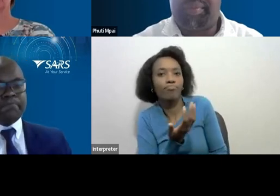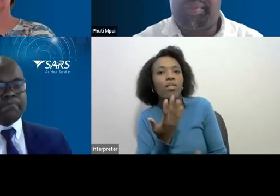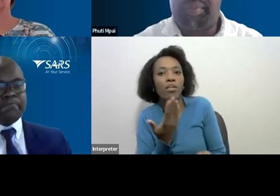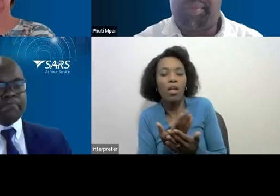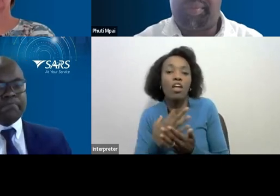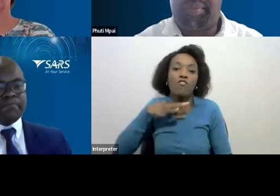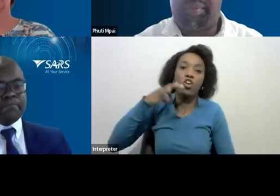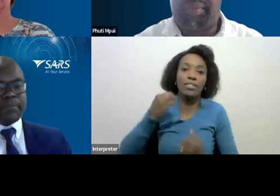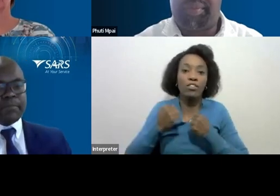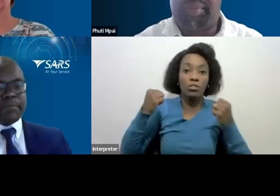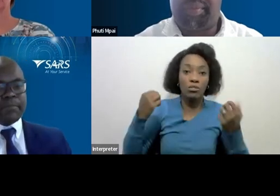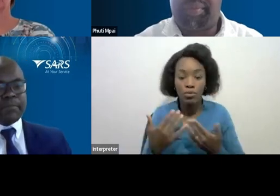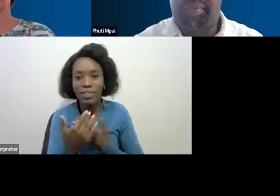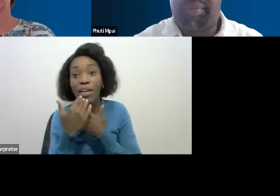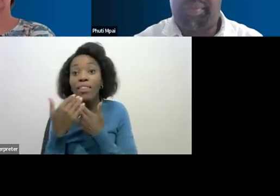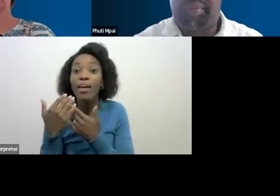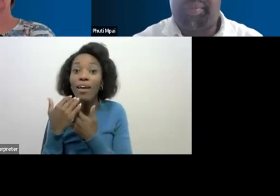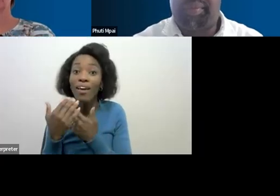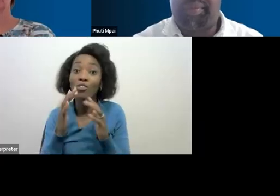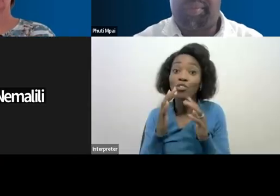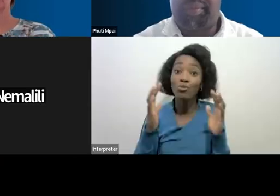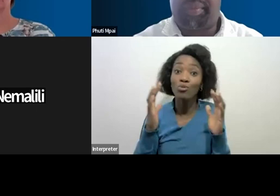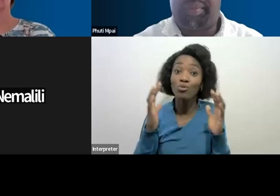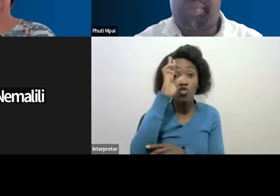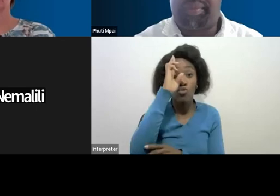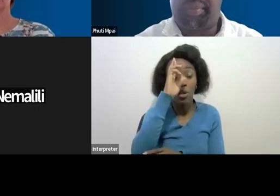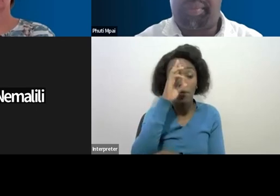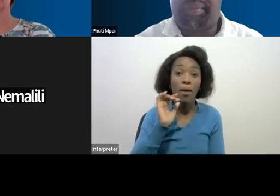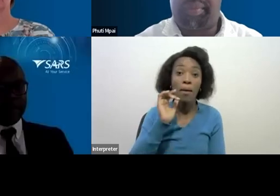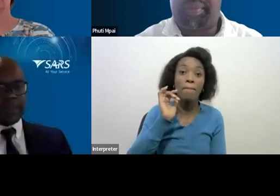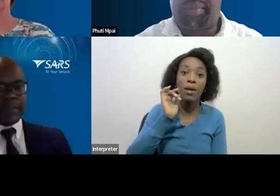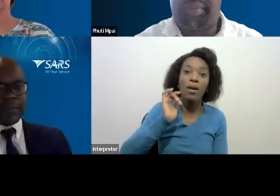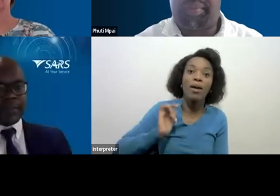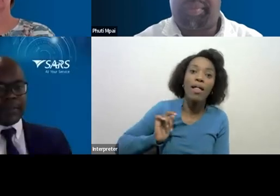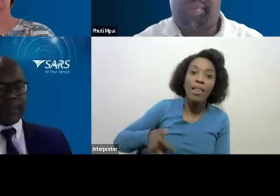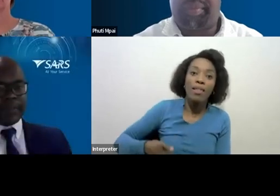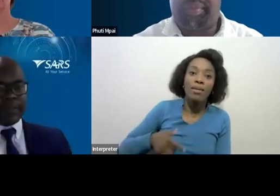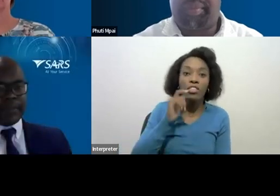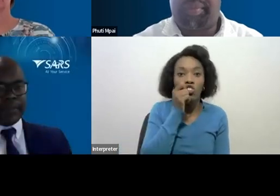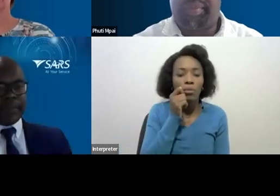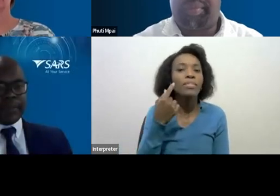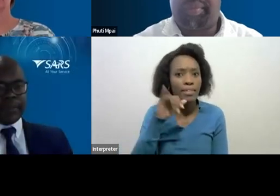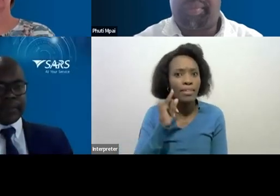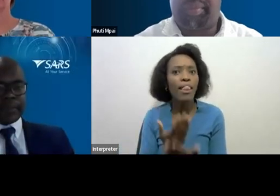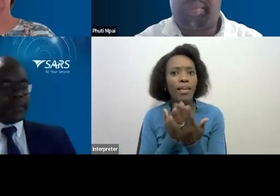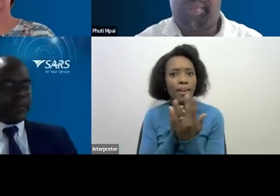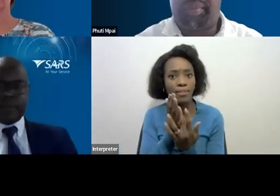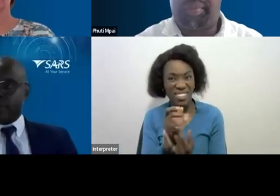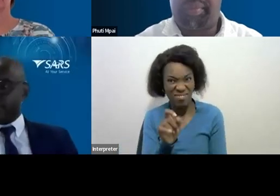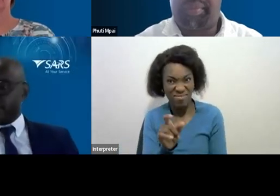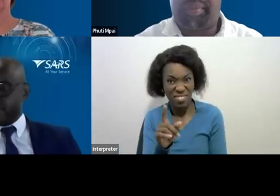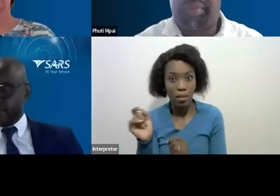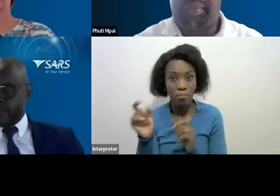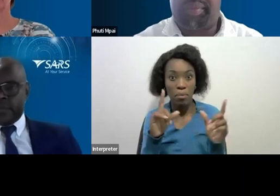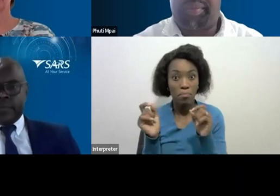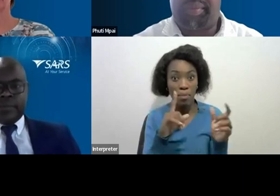Thank you so much. Remember, ladies and gentlemen, you can still access this presentation that all